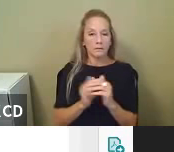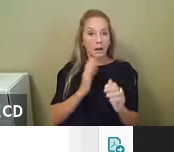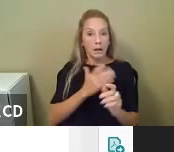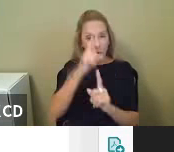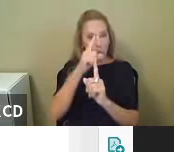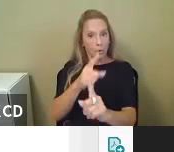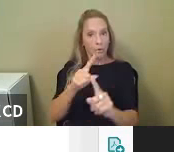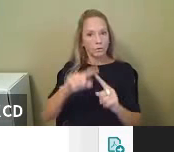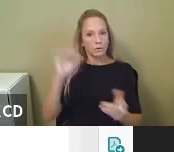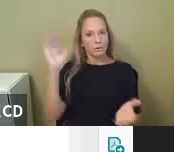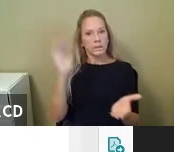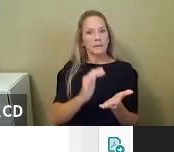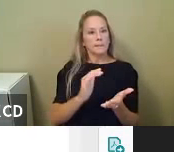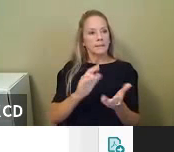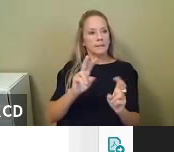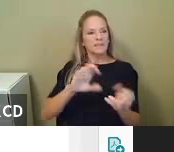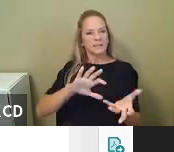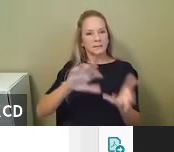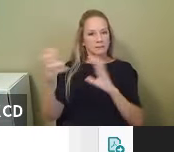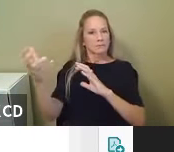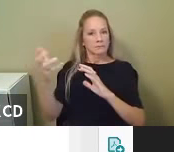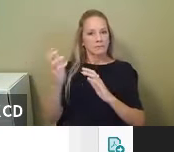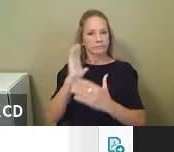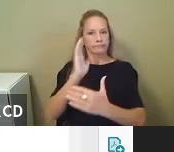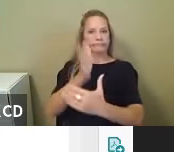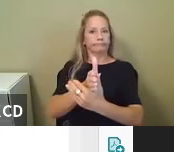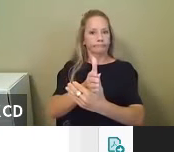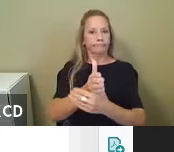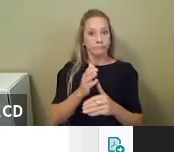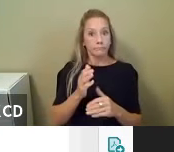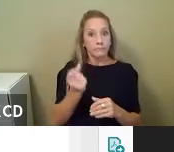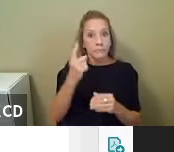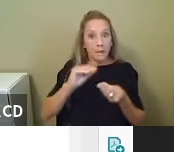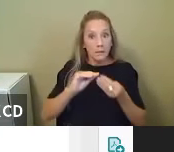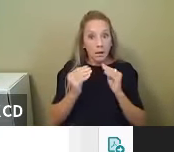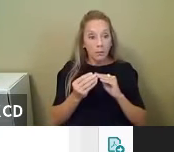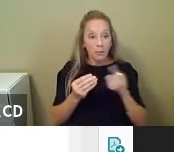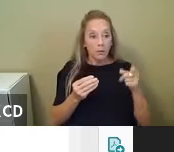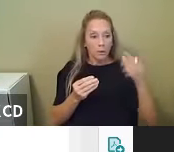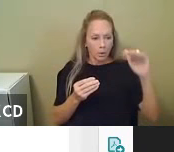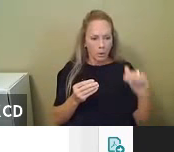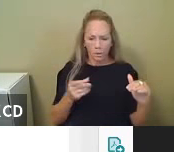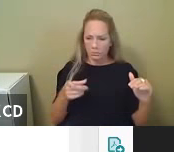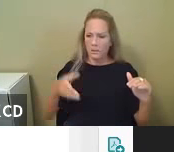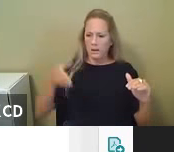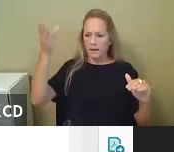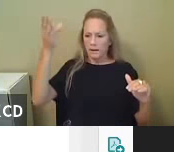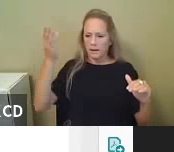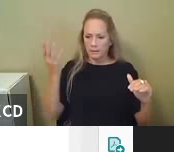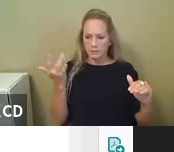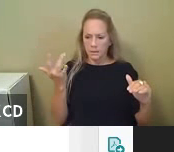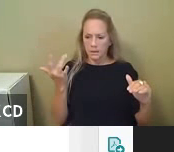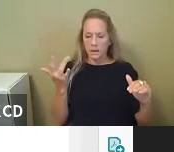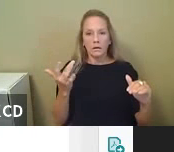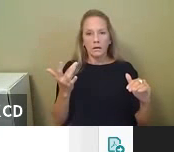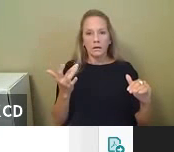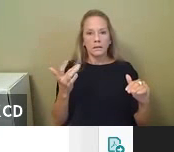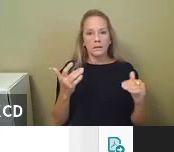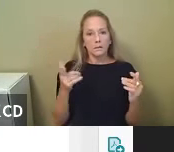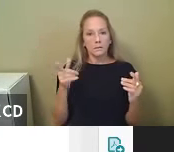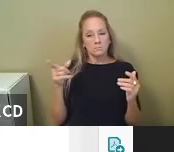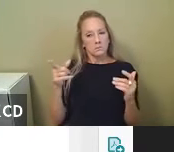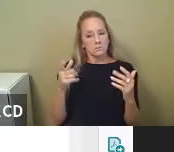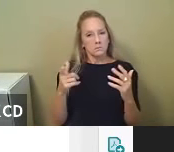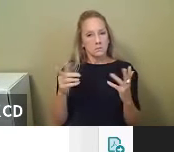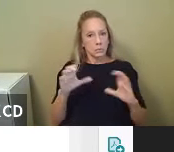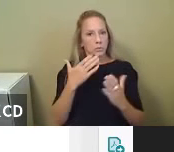limit disruption as much as possible. And while the numbers may seem high, they really are doing a very good